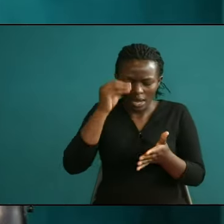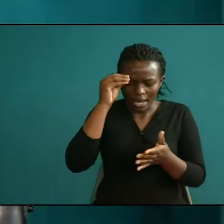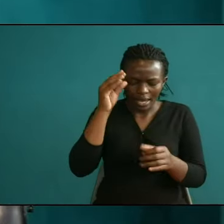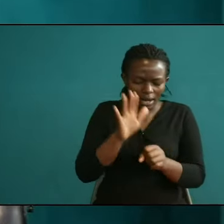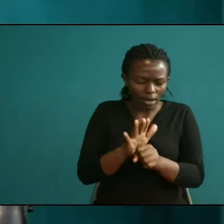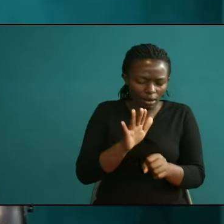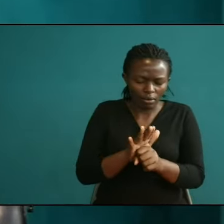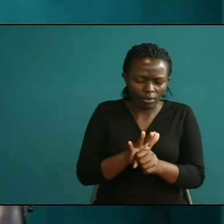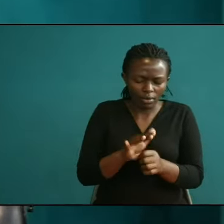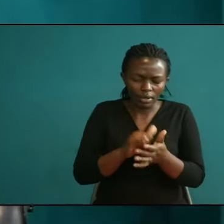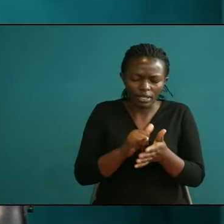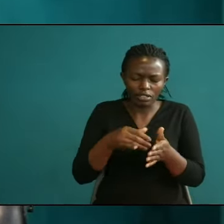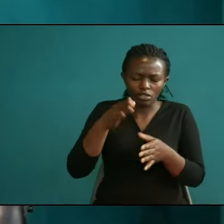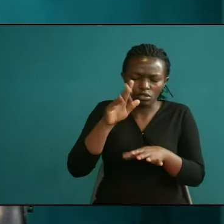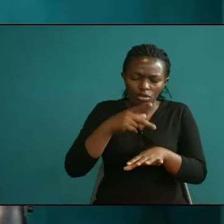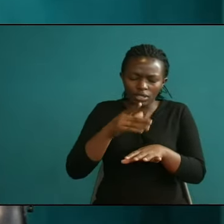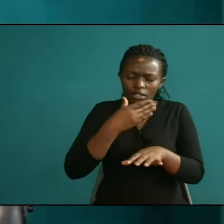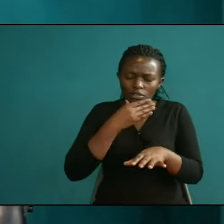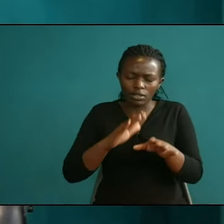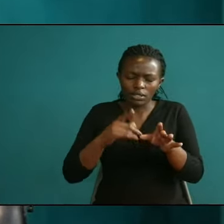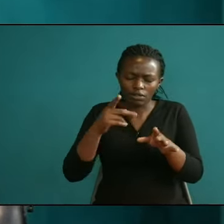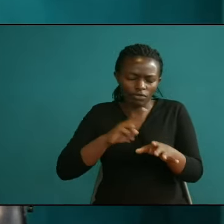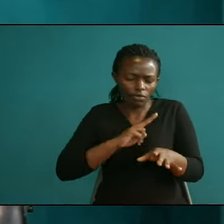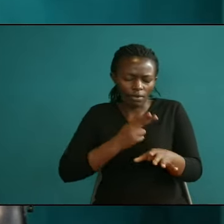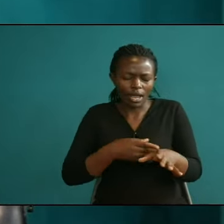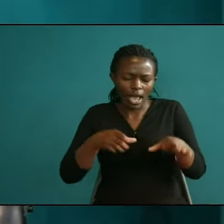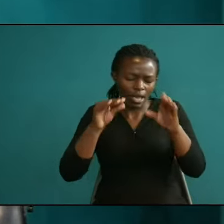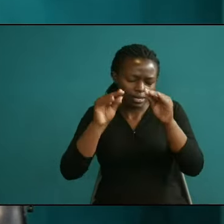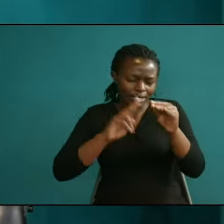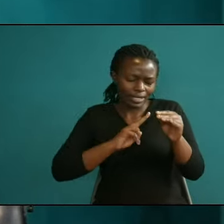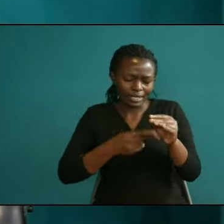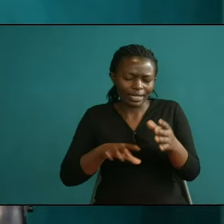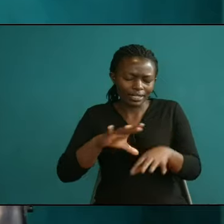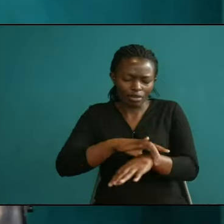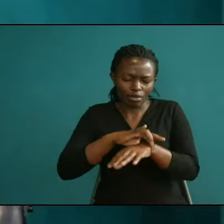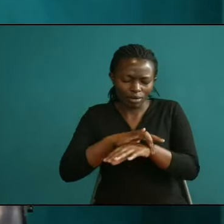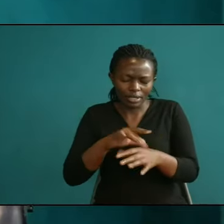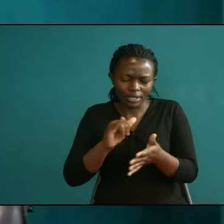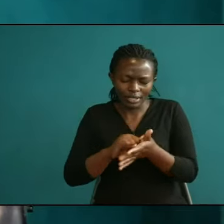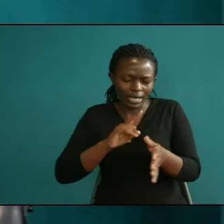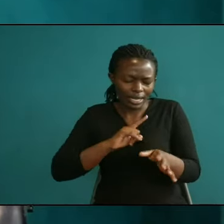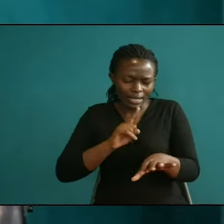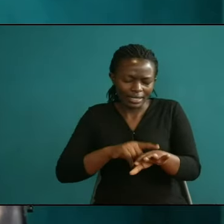Son to die for us. Teach us, hold us, as we try and uphold Your